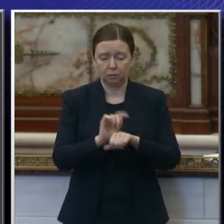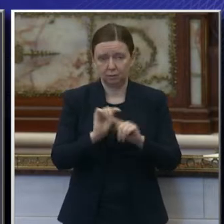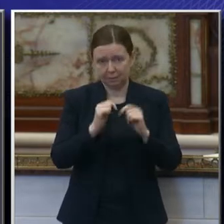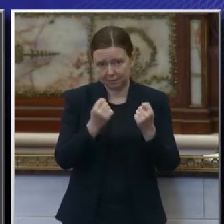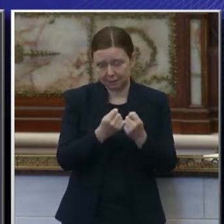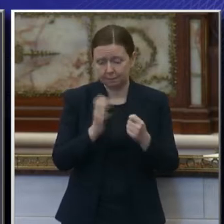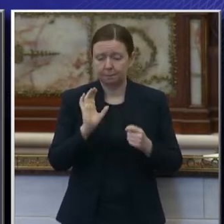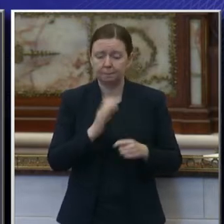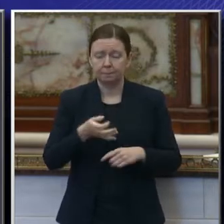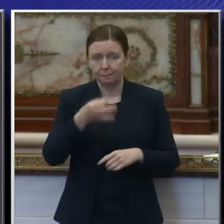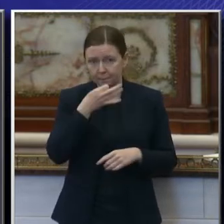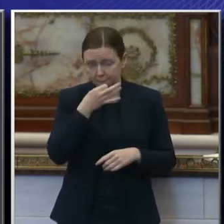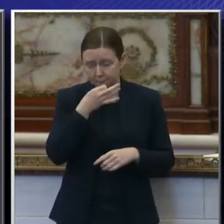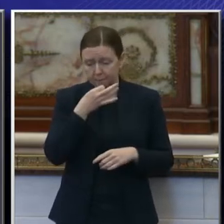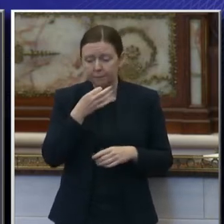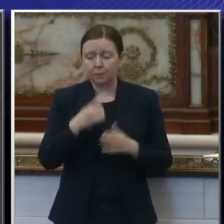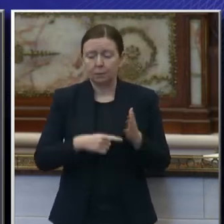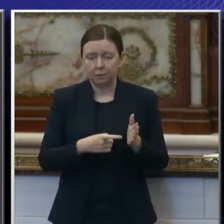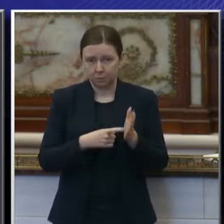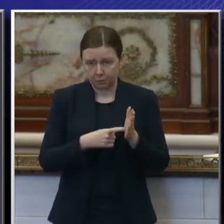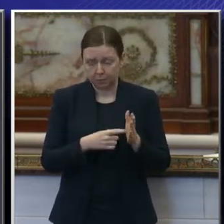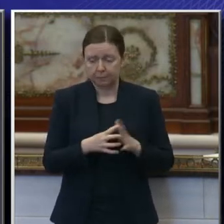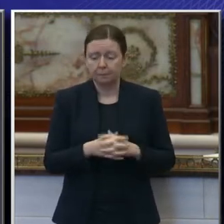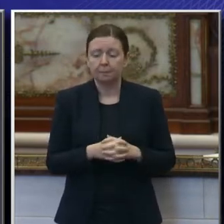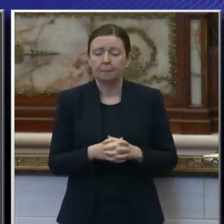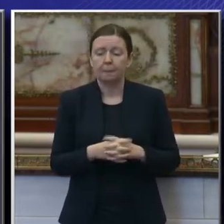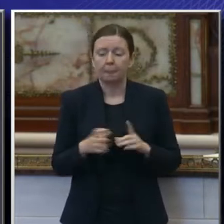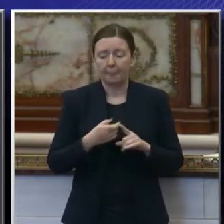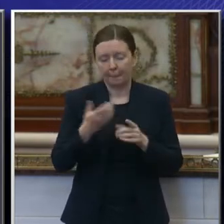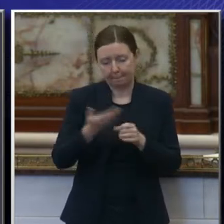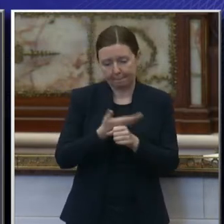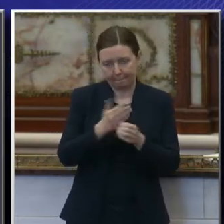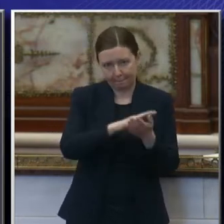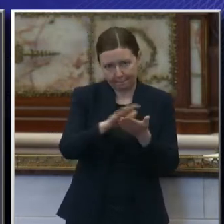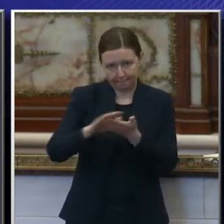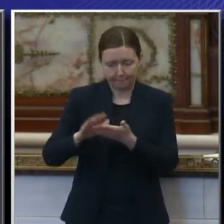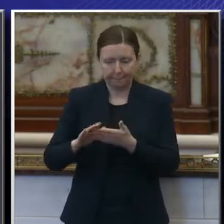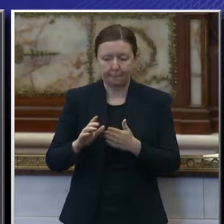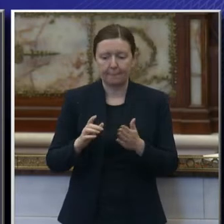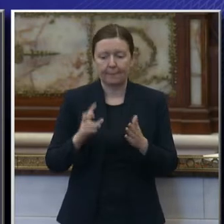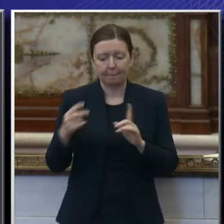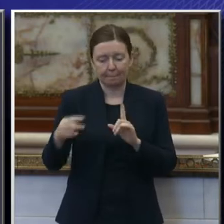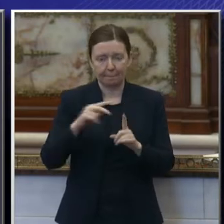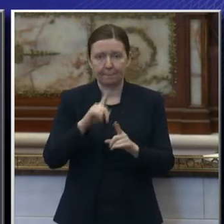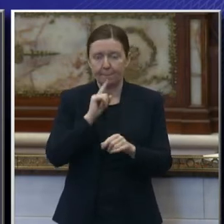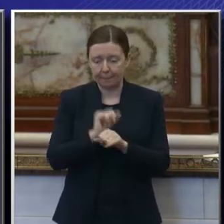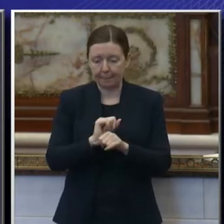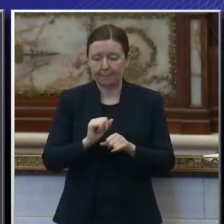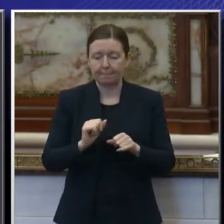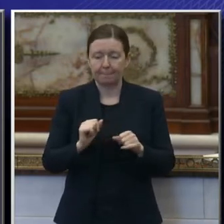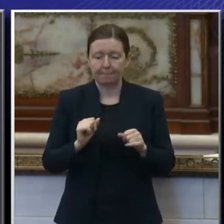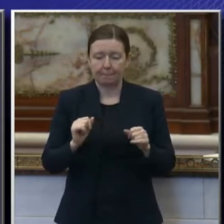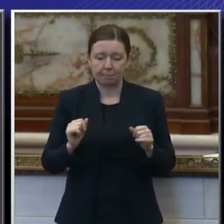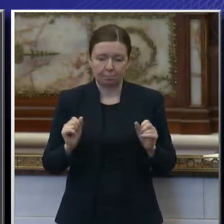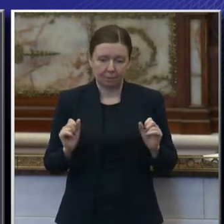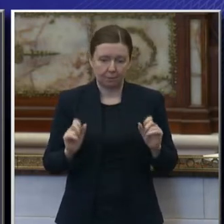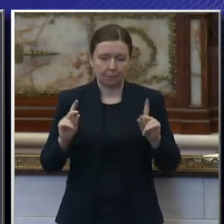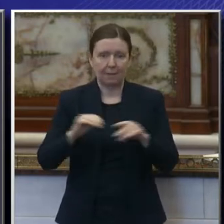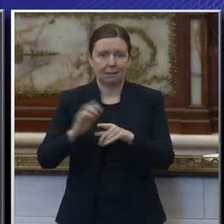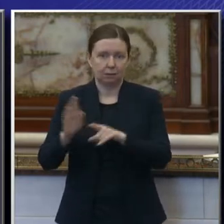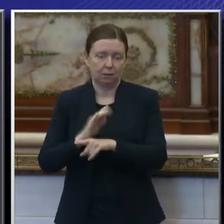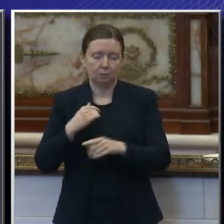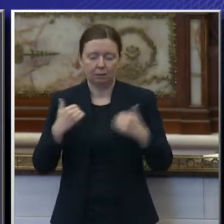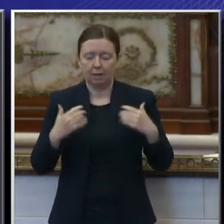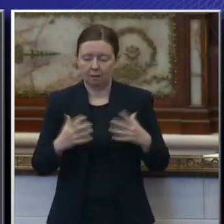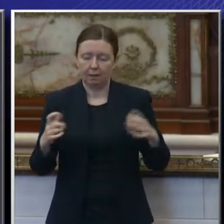and our experts, what's required from a remediation perspective, and to actually, you know, put this back into commerce, we've had a lot of time